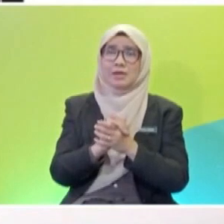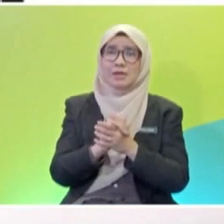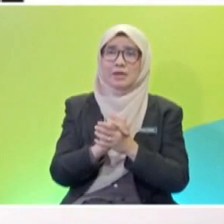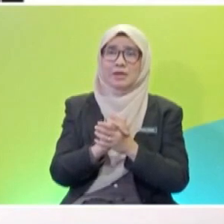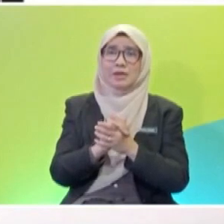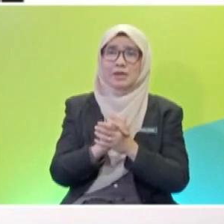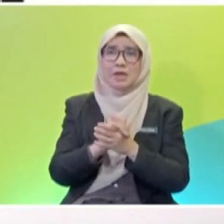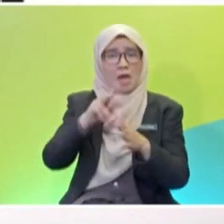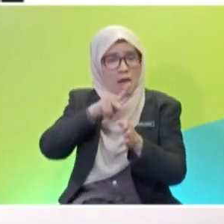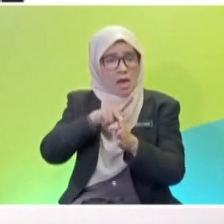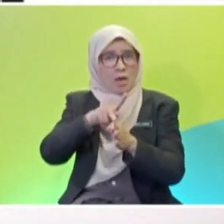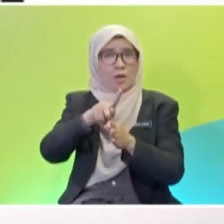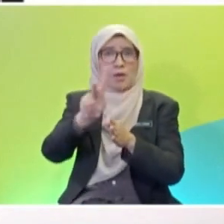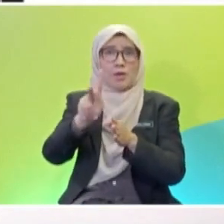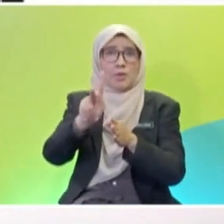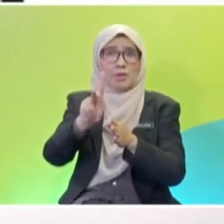reveal